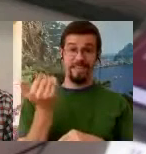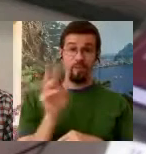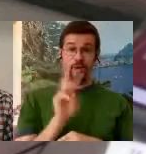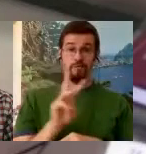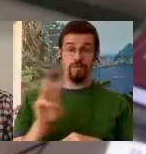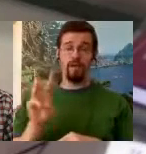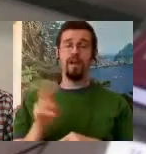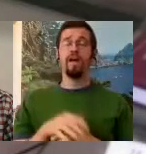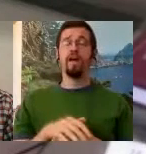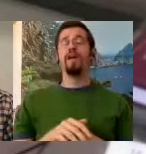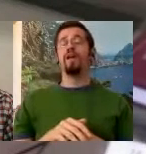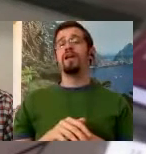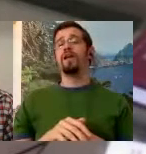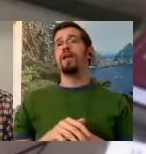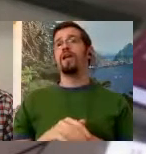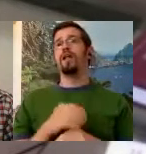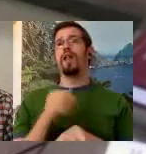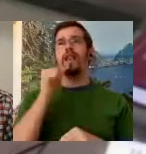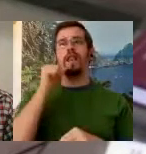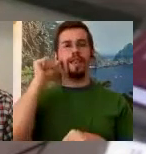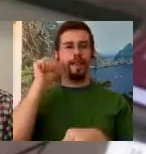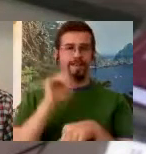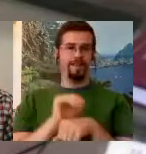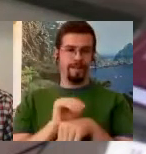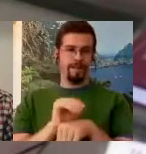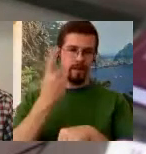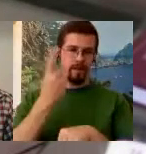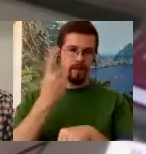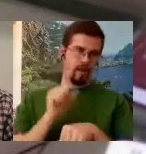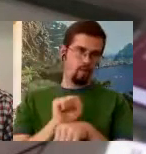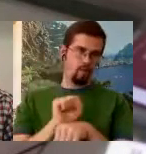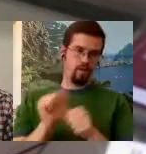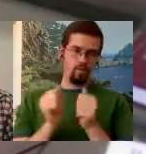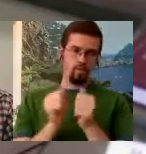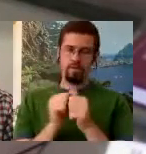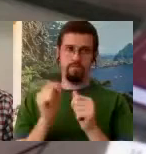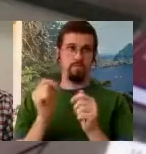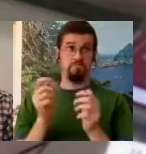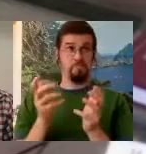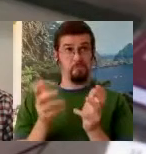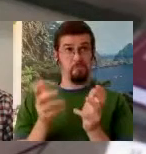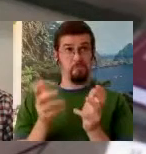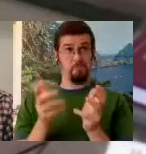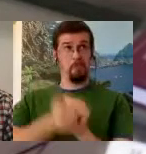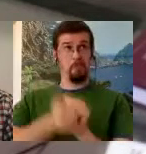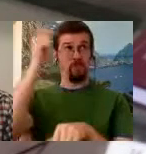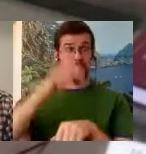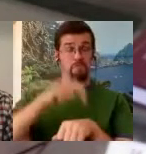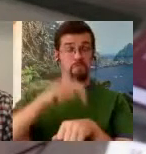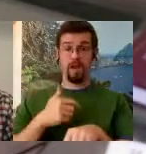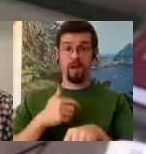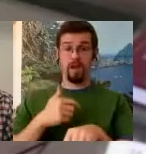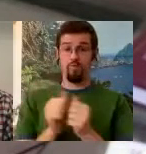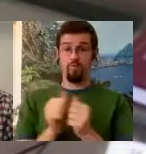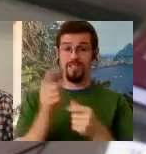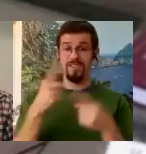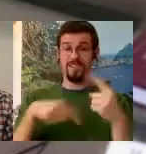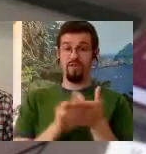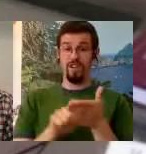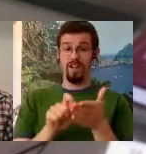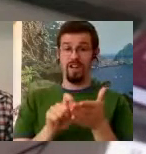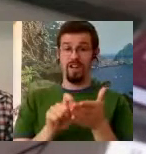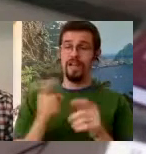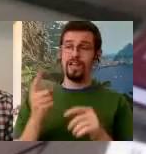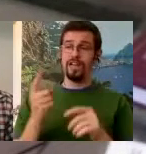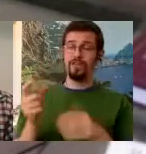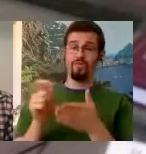Last night, somebody whom I've worked with for most of my time with SignWriting wrote to me and